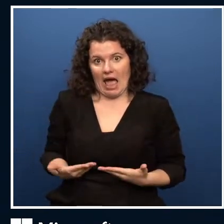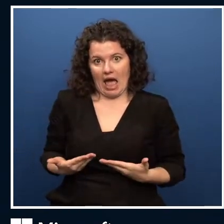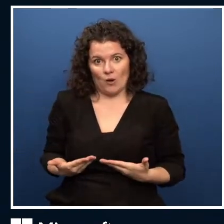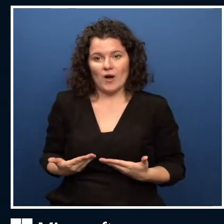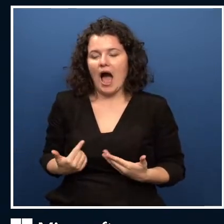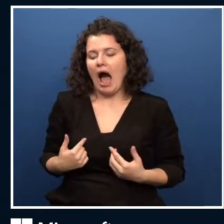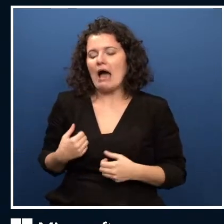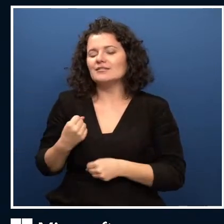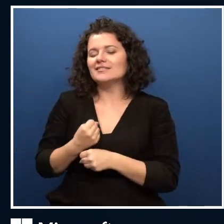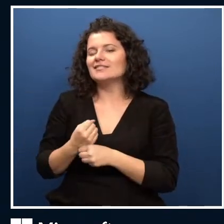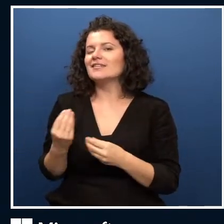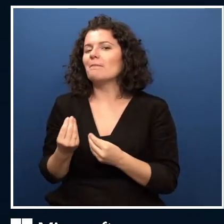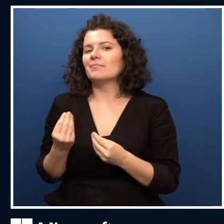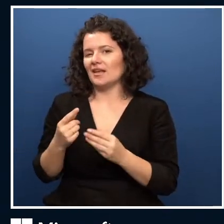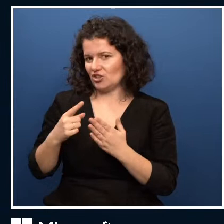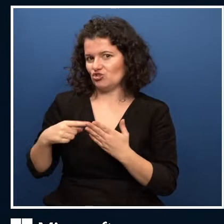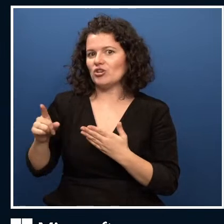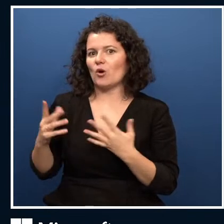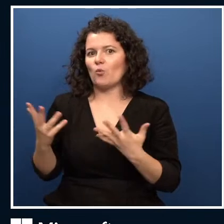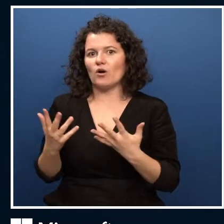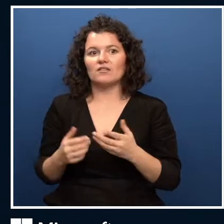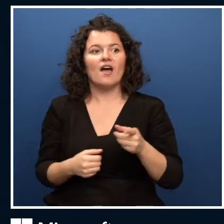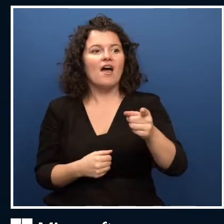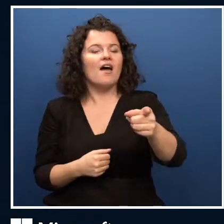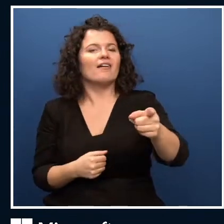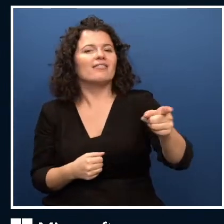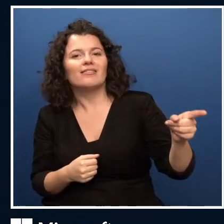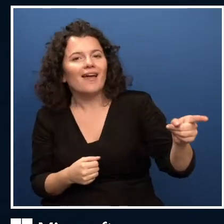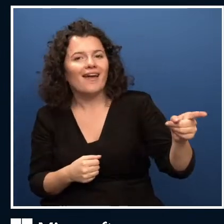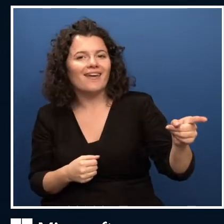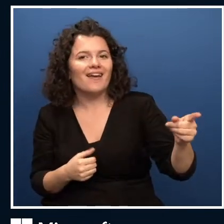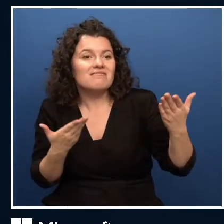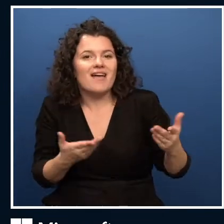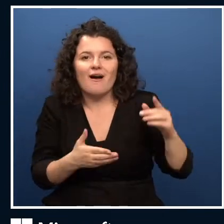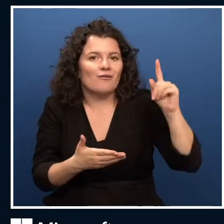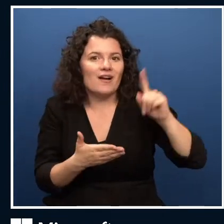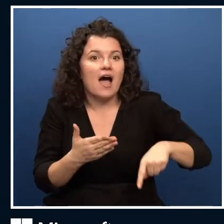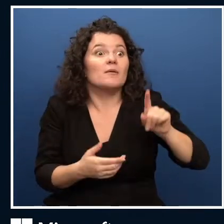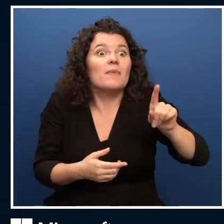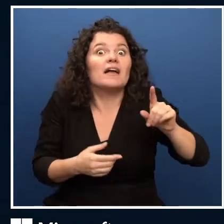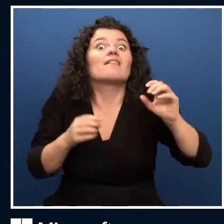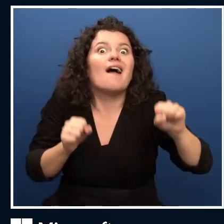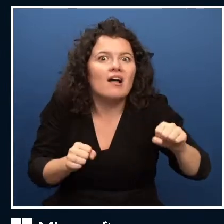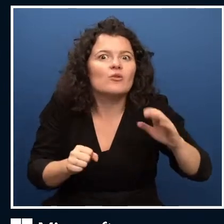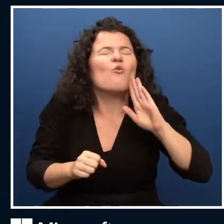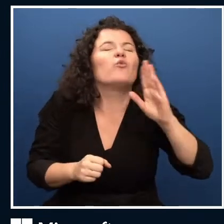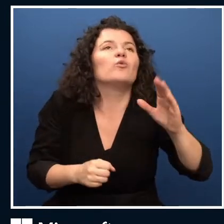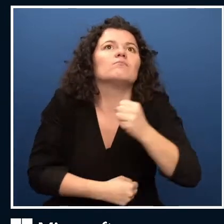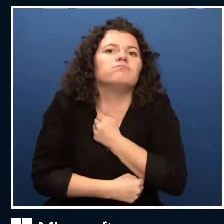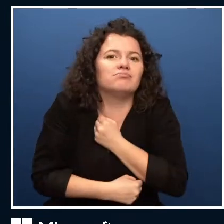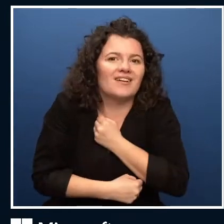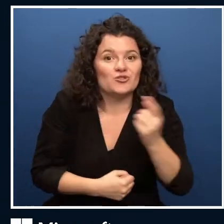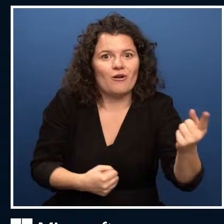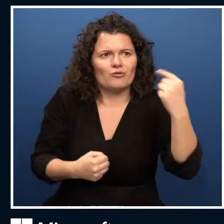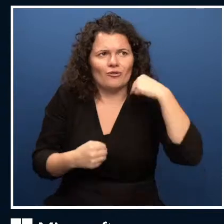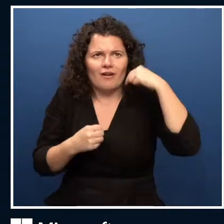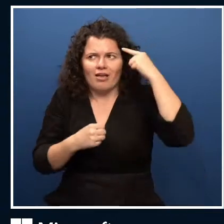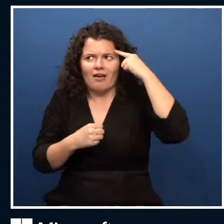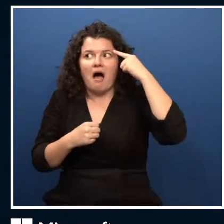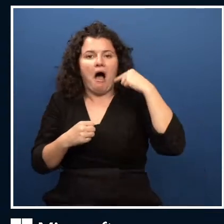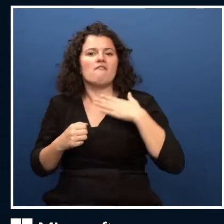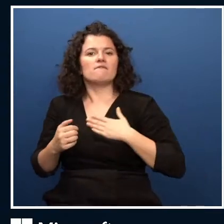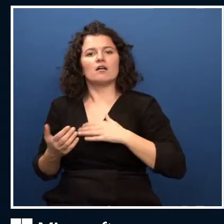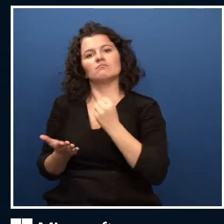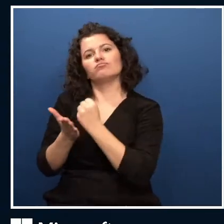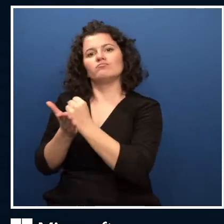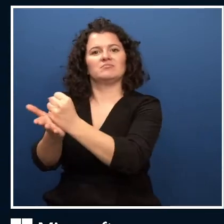you did what they wouldn't, you know, or something like that. So yeah, I would like to just say a huge thank you to all our speakers. You know, Noah